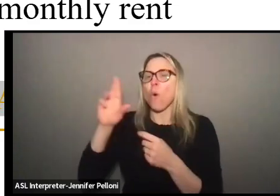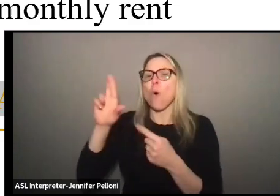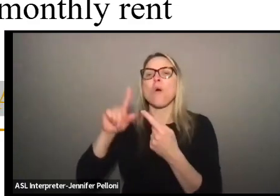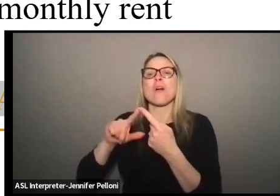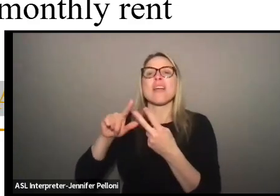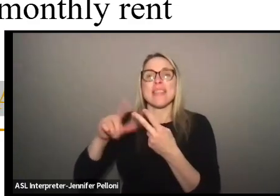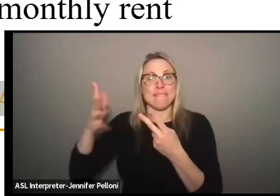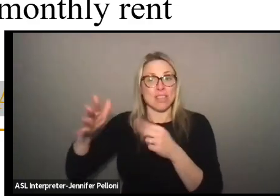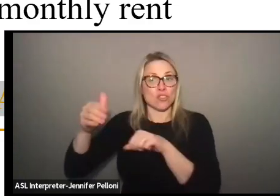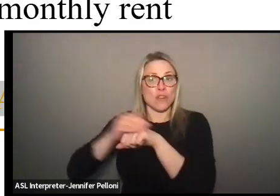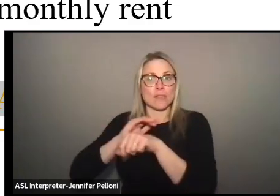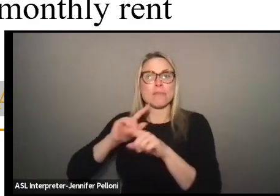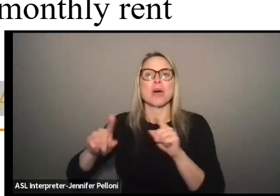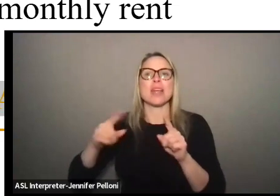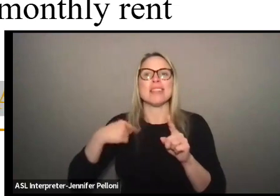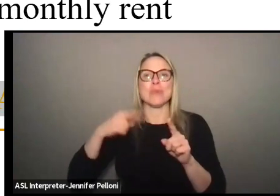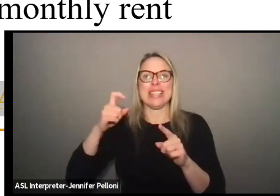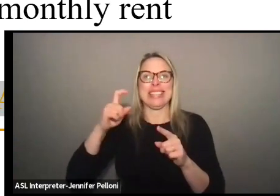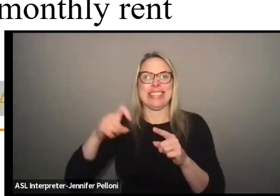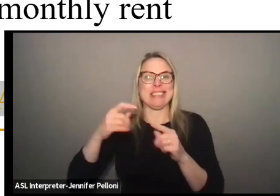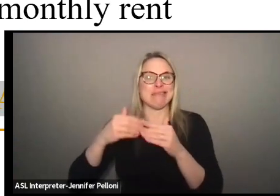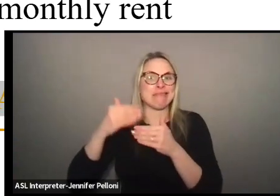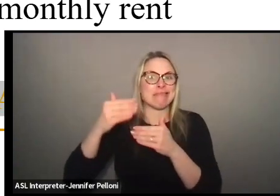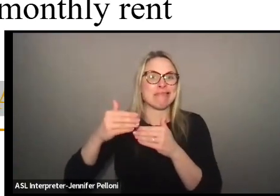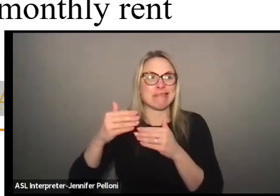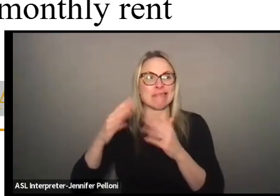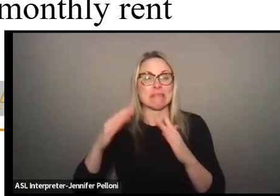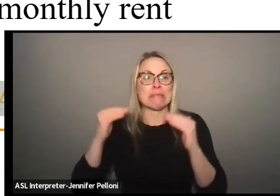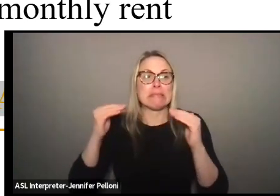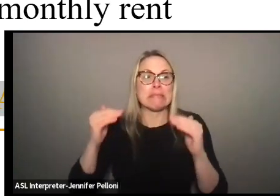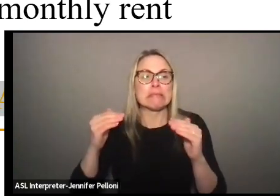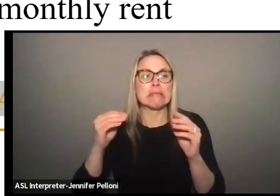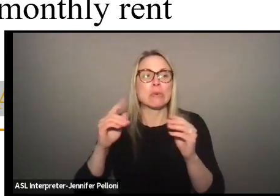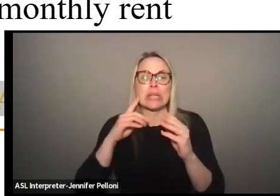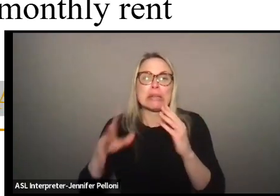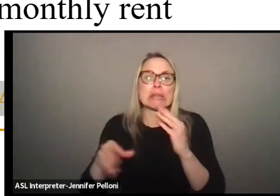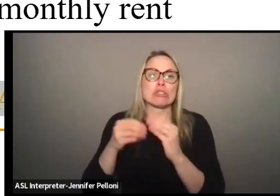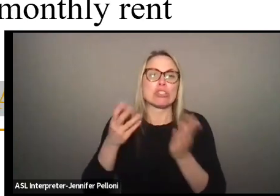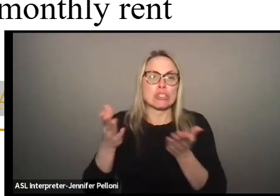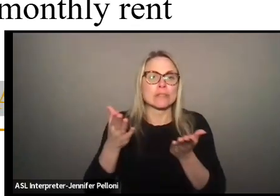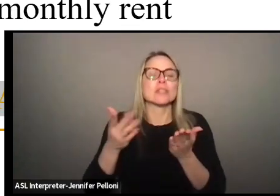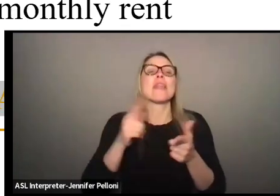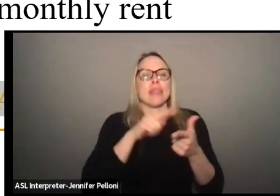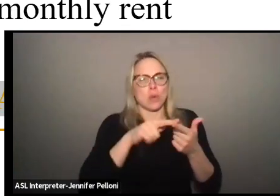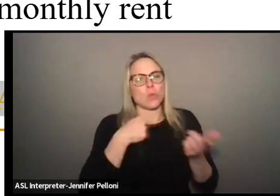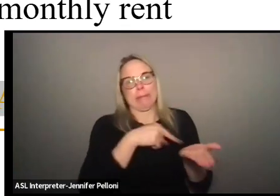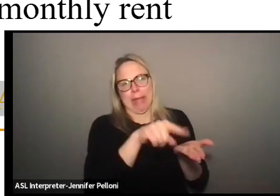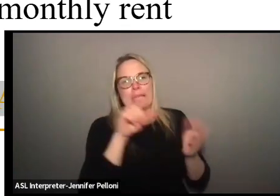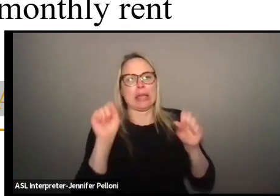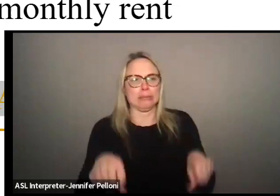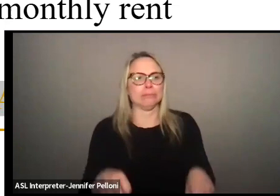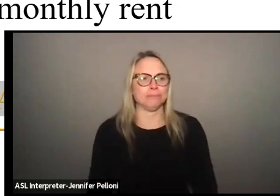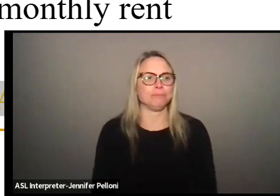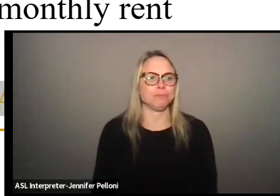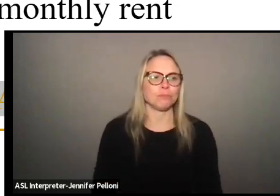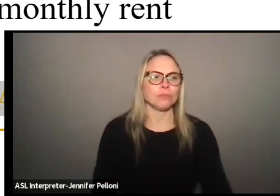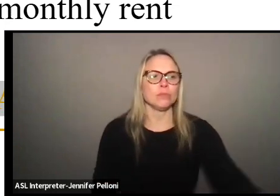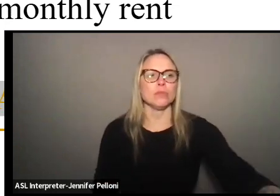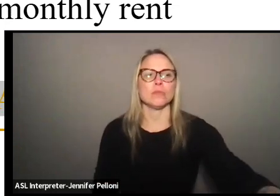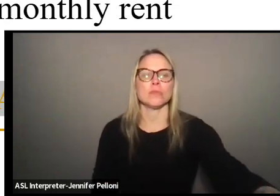they've covered, but we need a next level or we need additional services on behalf of our